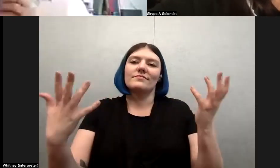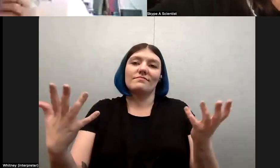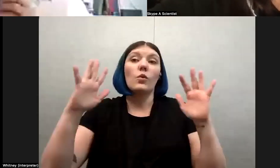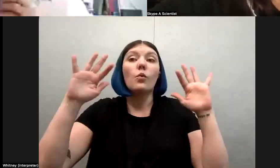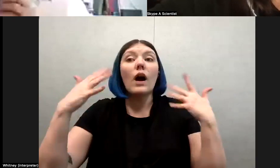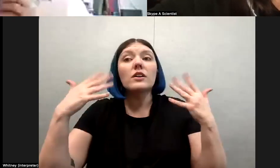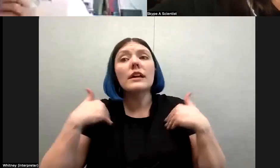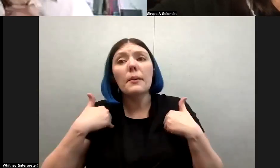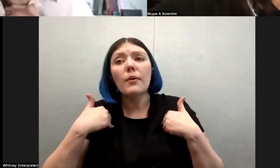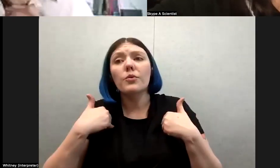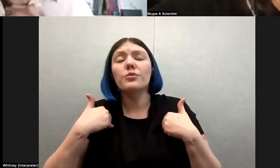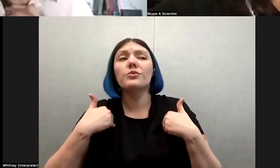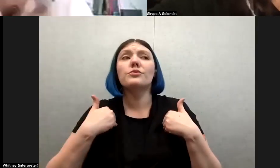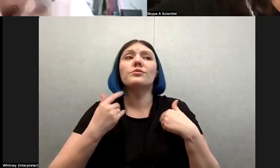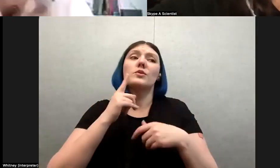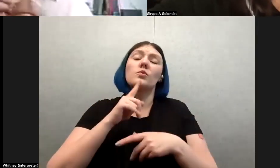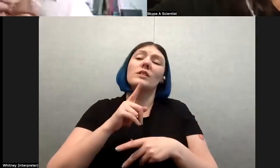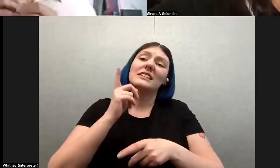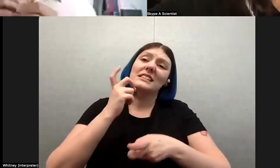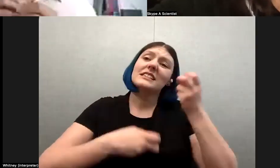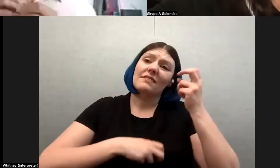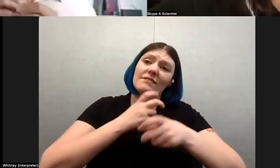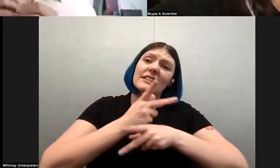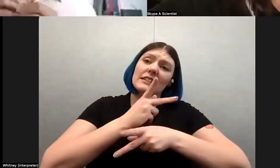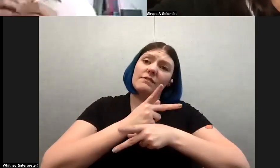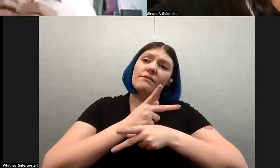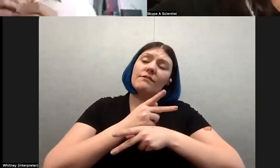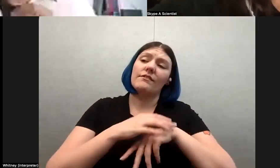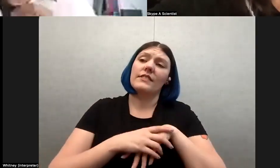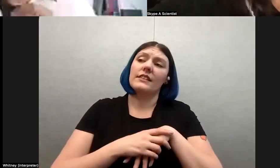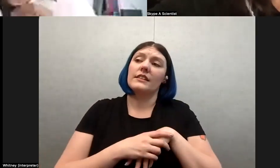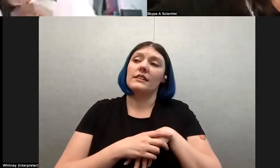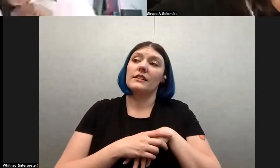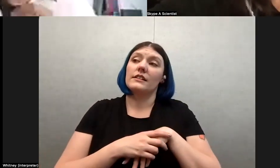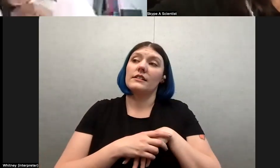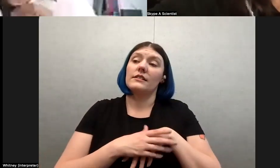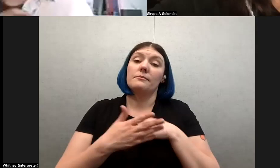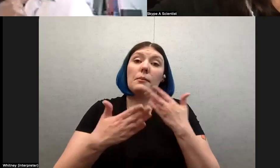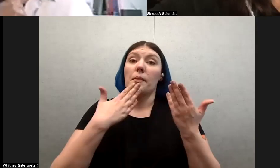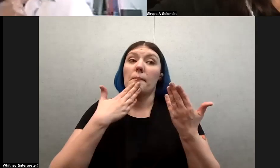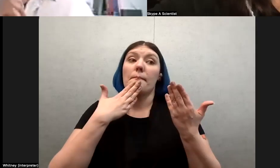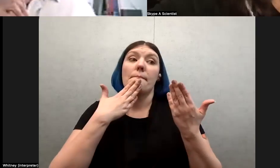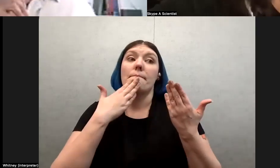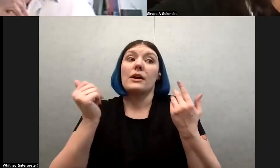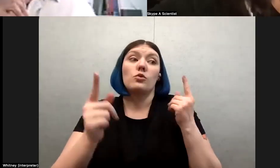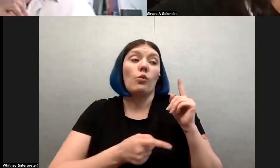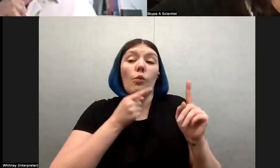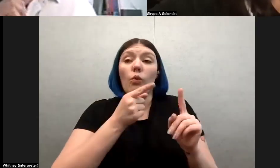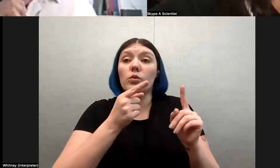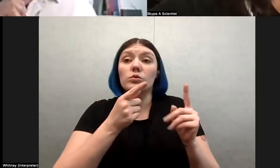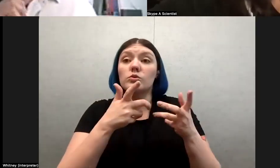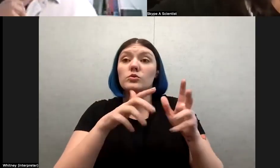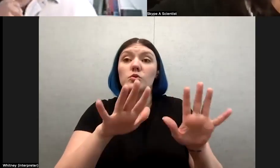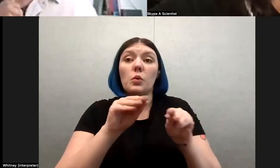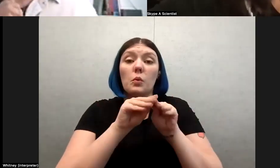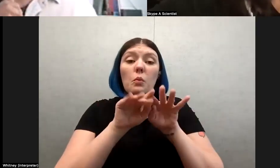animals and they're really hard to take care of. And so folks, they may have the best of intentions. I don't think anyone's trying to spread invasive species